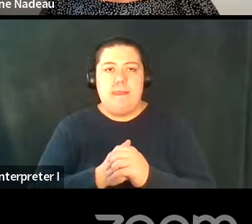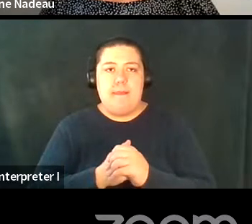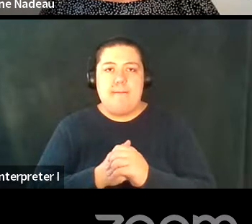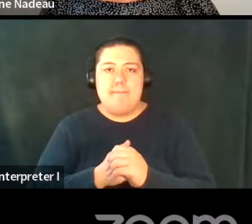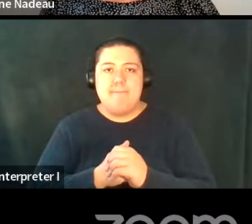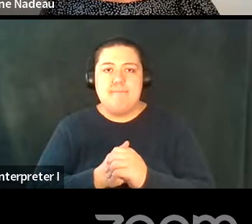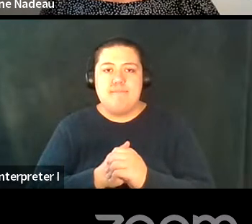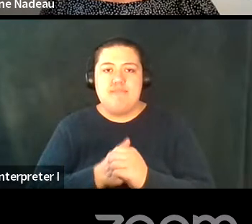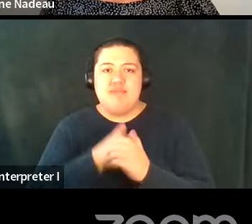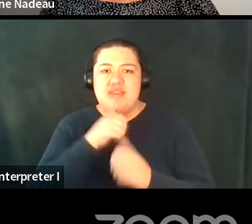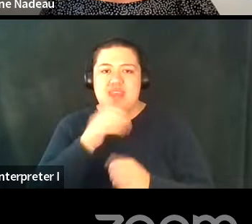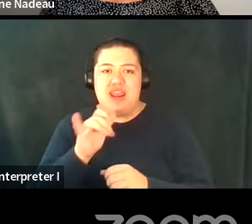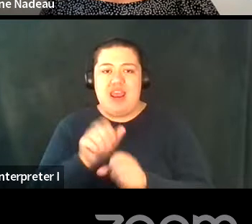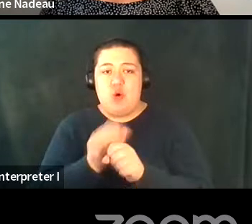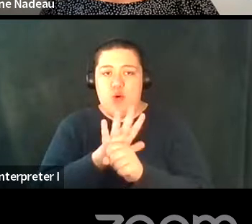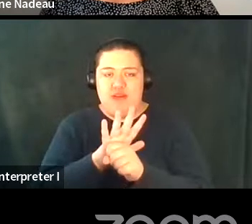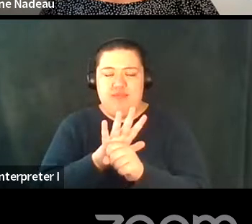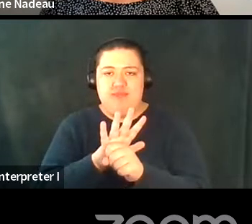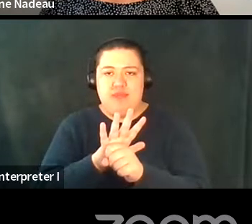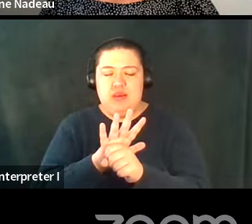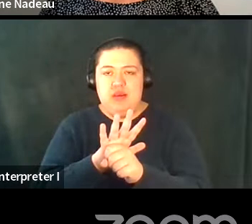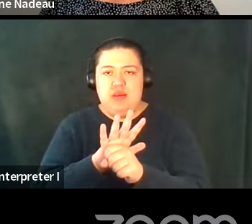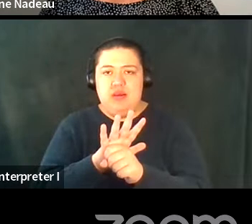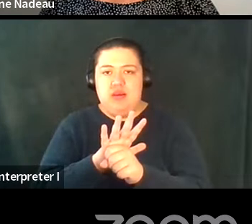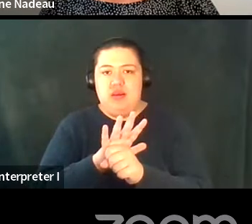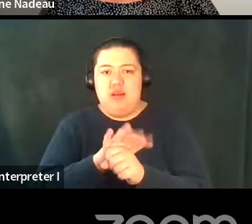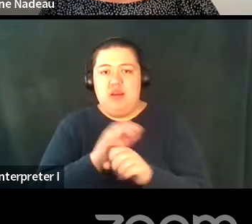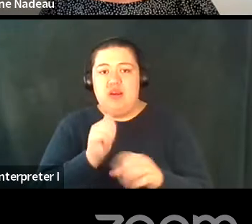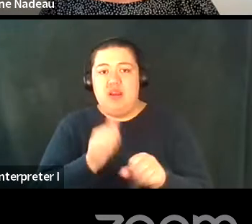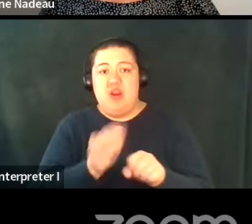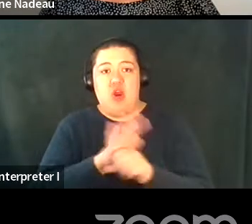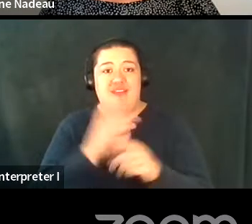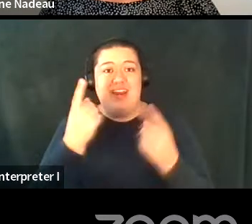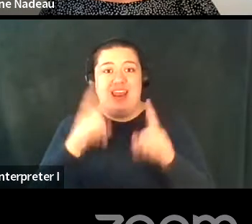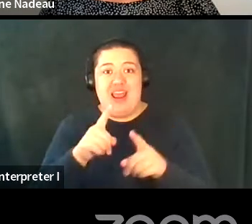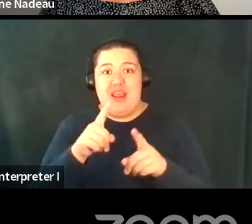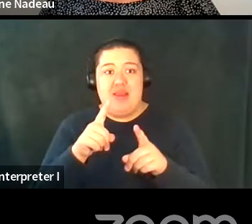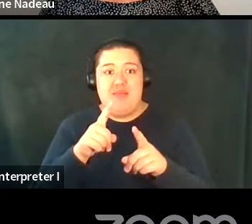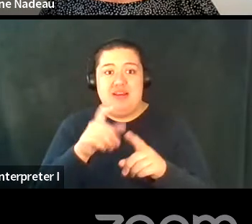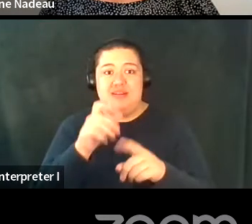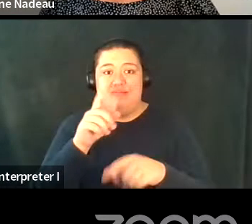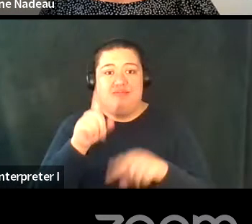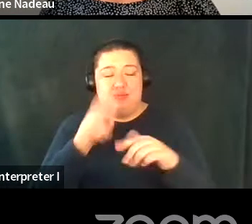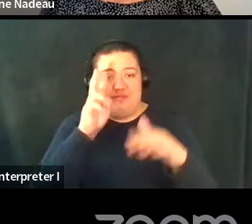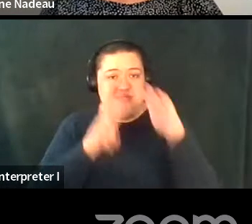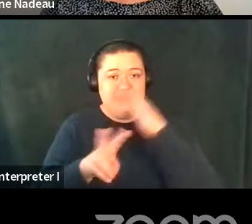Unlike COVID-19, which came out of nowhere and was very unprecedented,